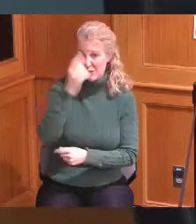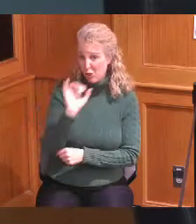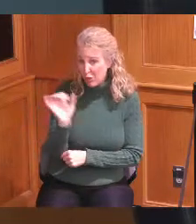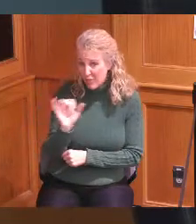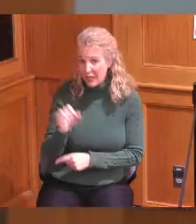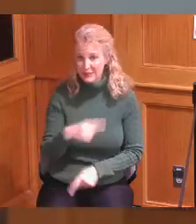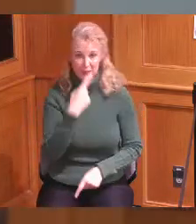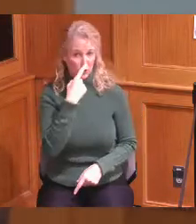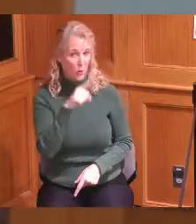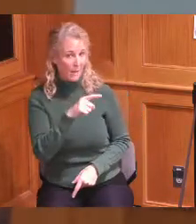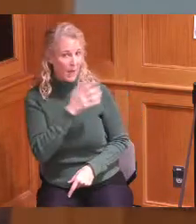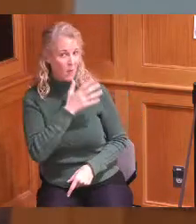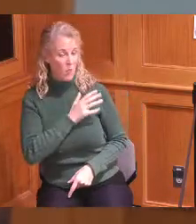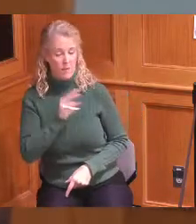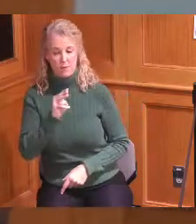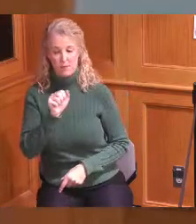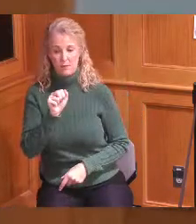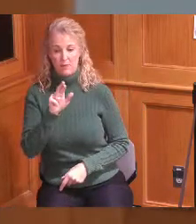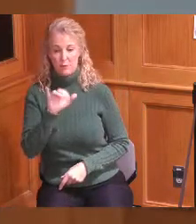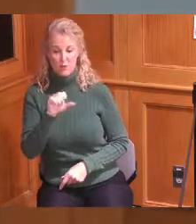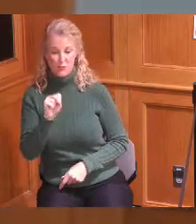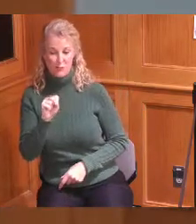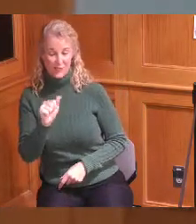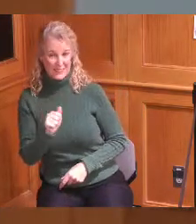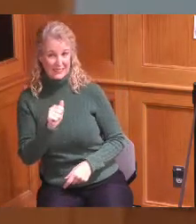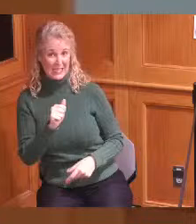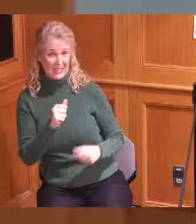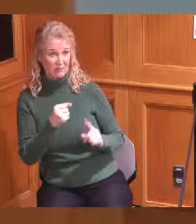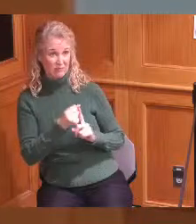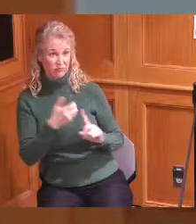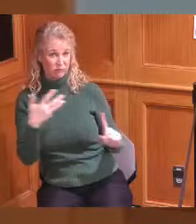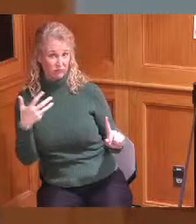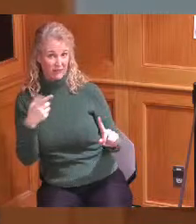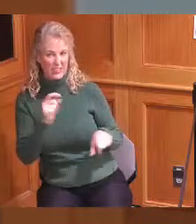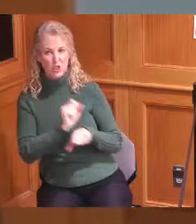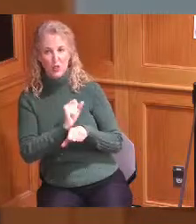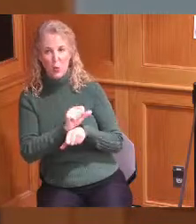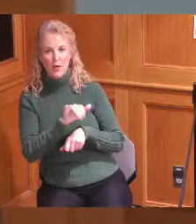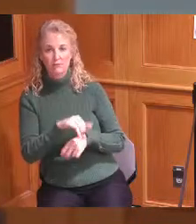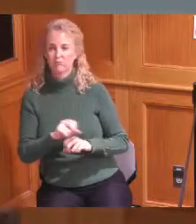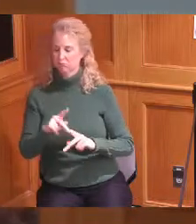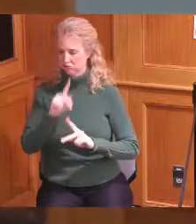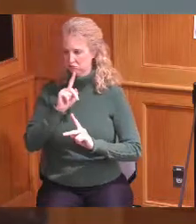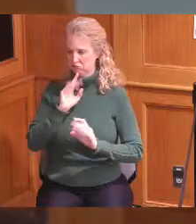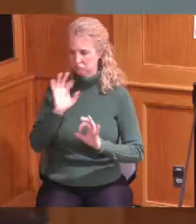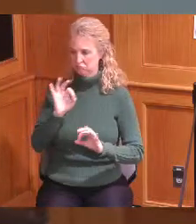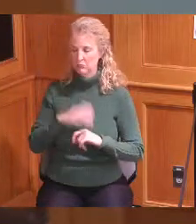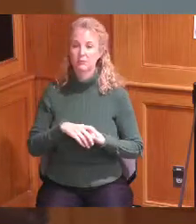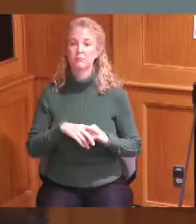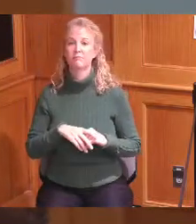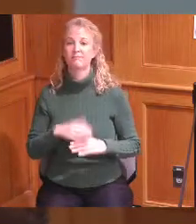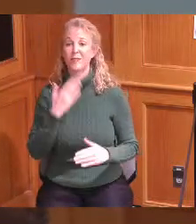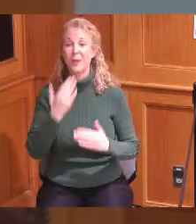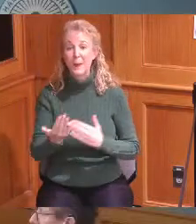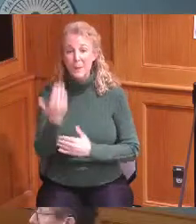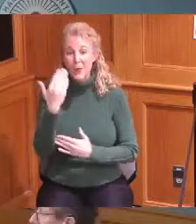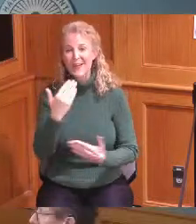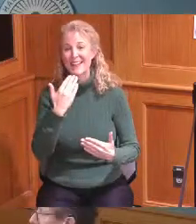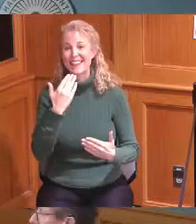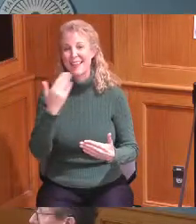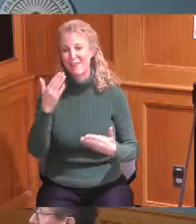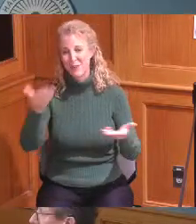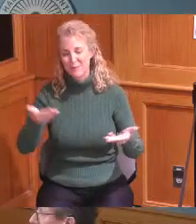Sure. Marissa kind of comes up, because she's working with them daily? Great, thank you. Good morning. Thank you for having